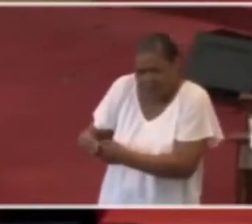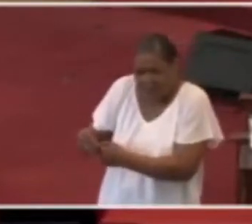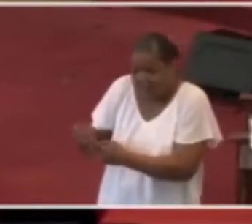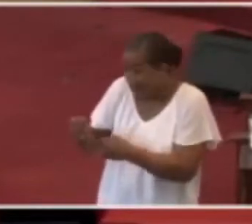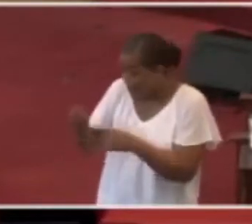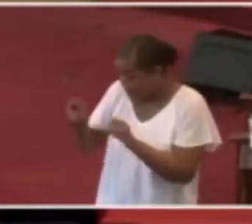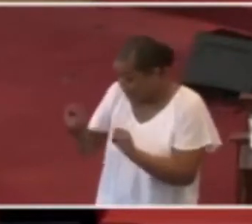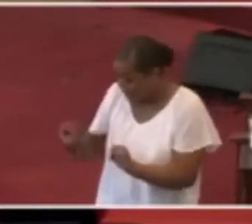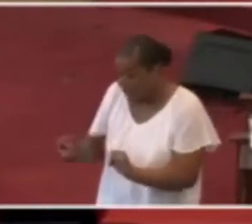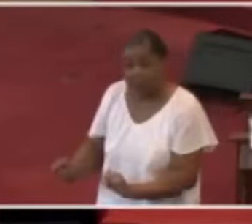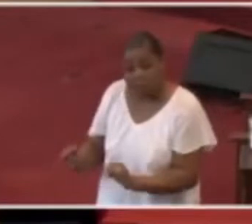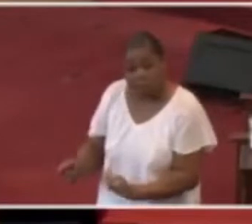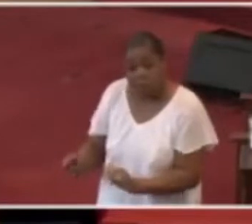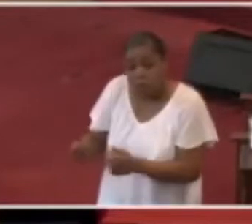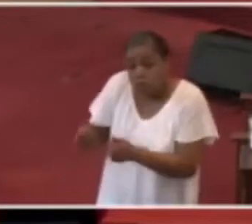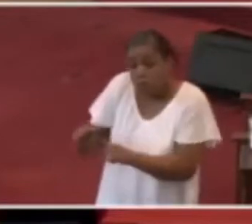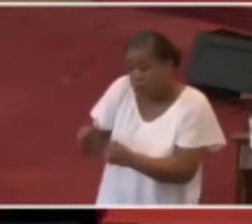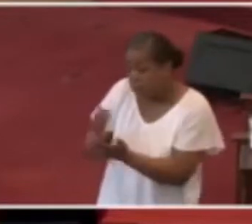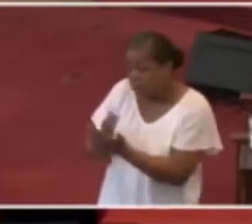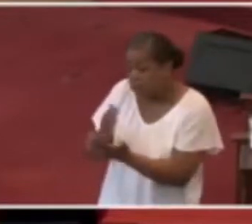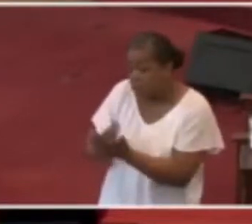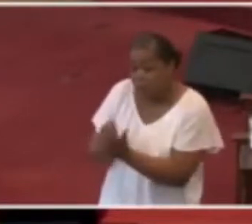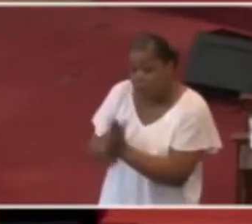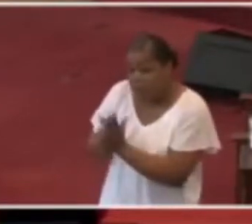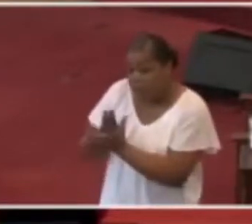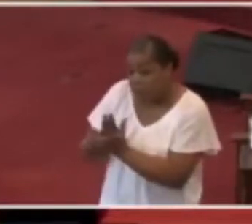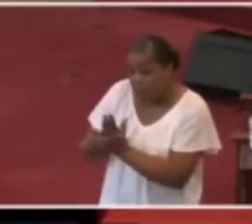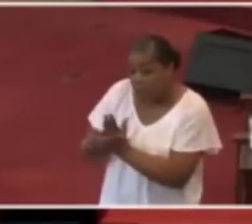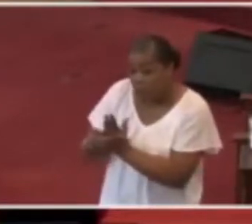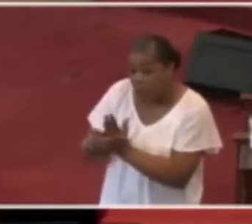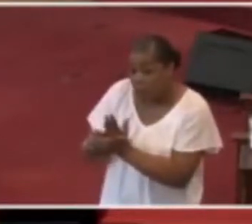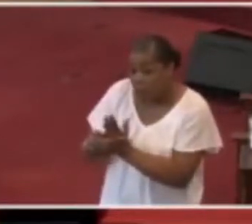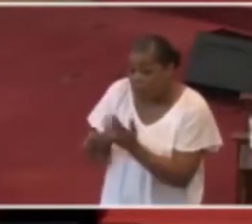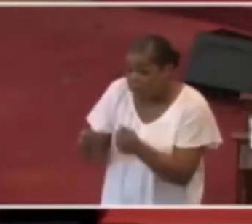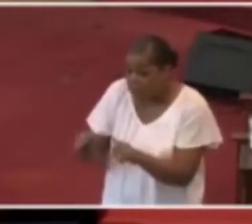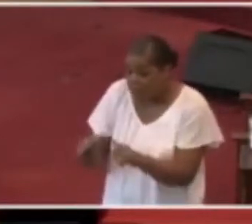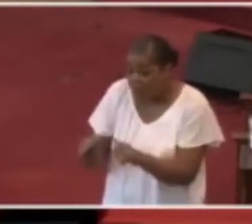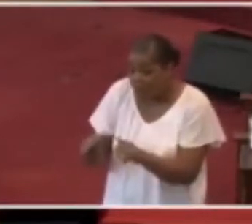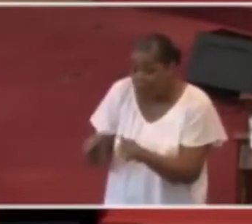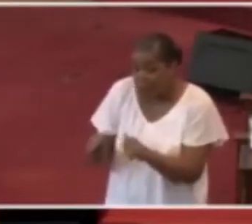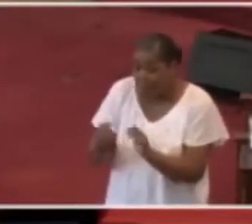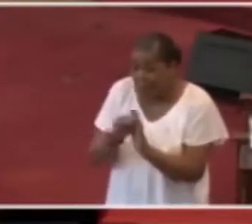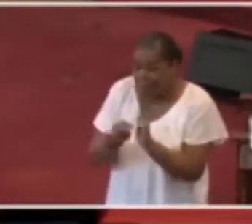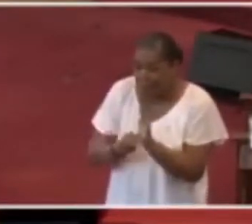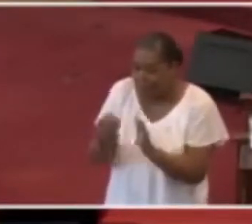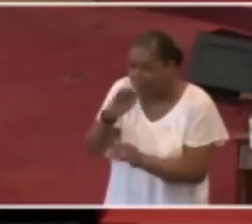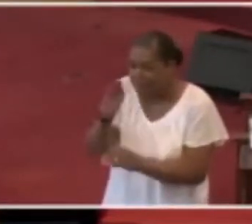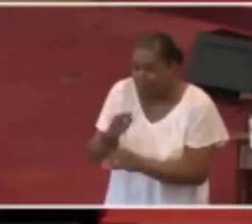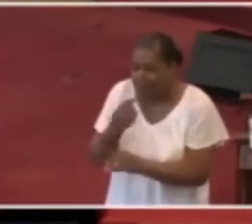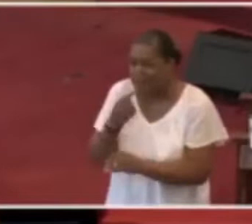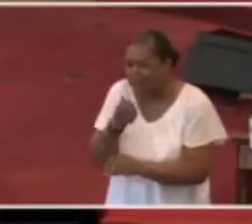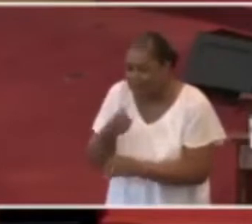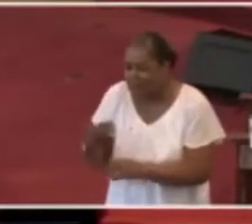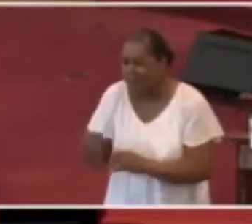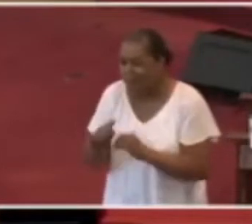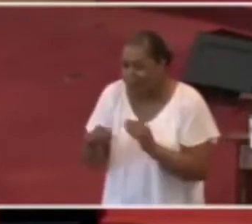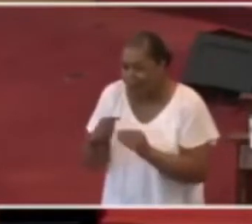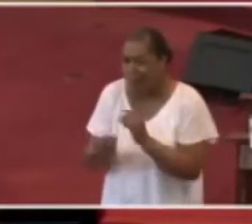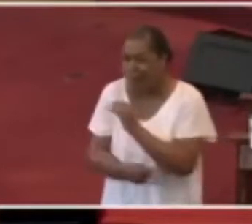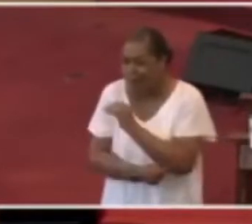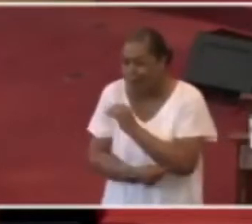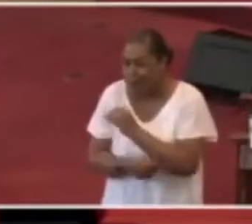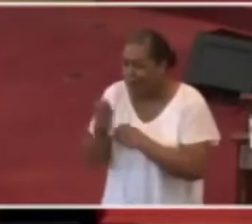to prevent them from engaging in the act in the first place? And since Moses never really mentioned anything about the punishment